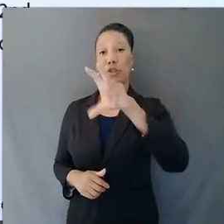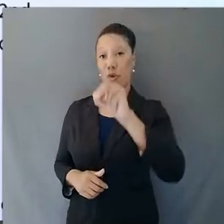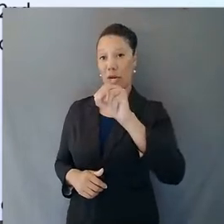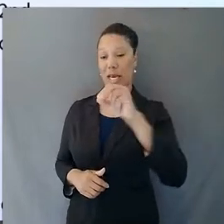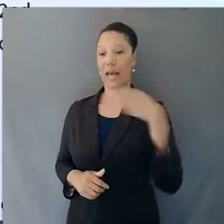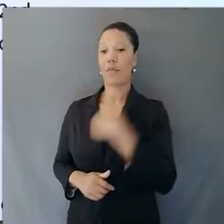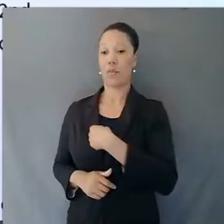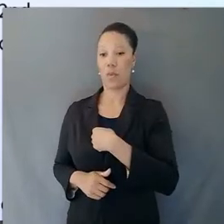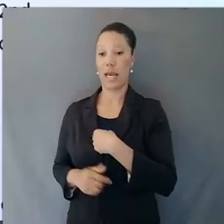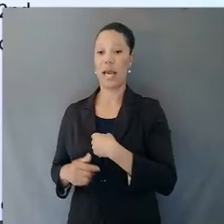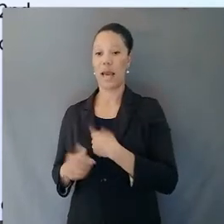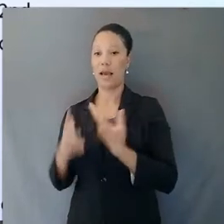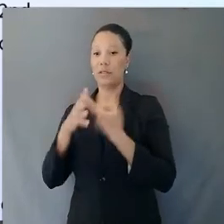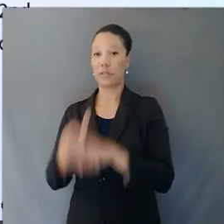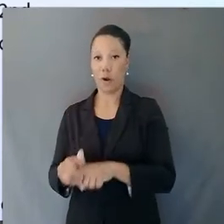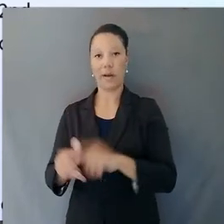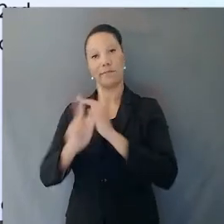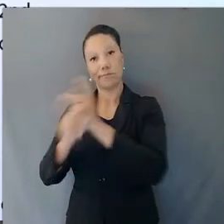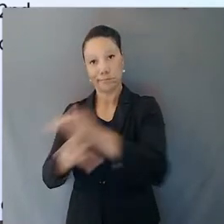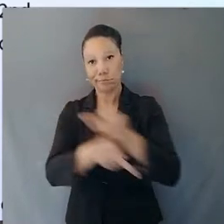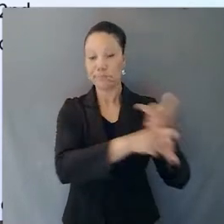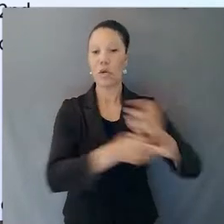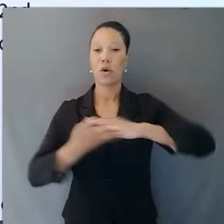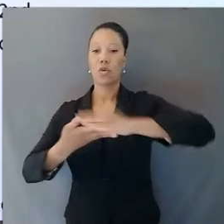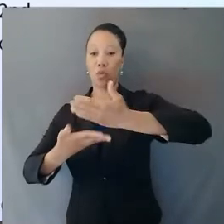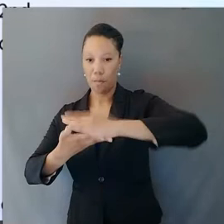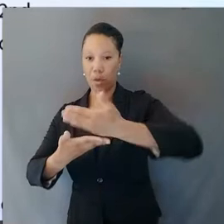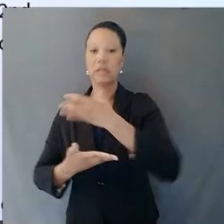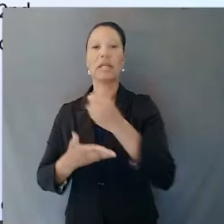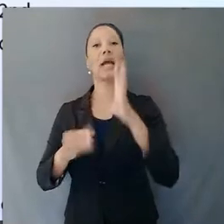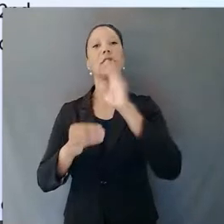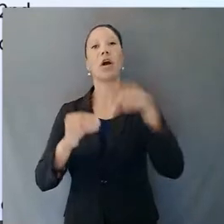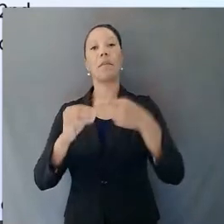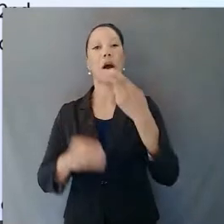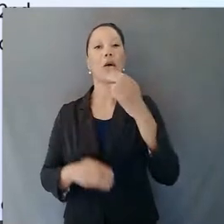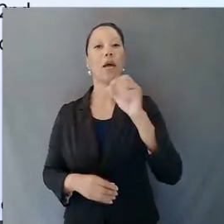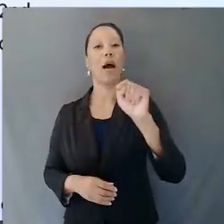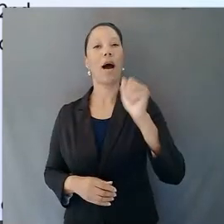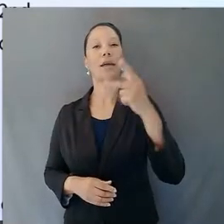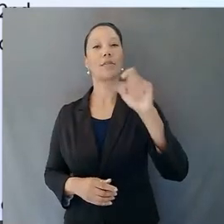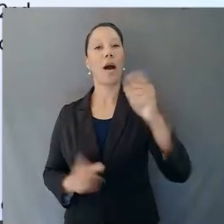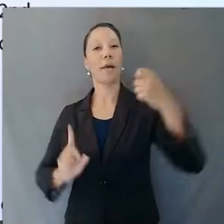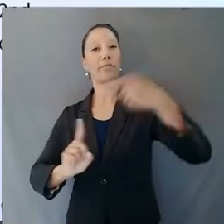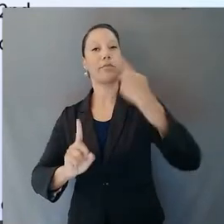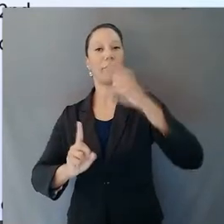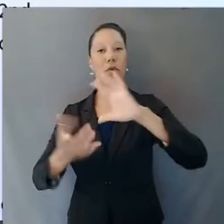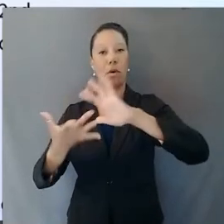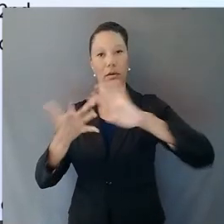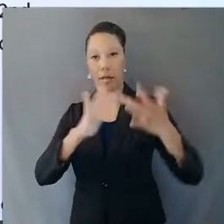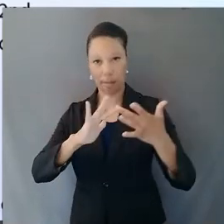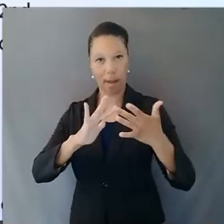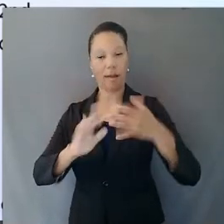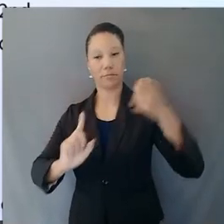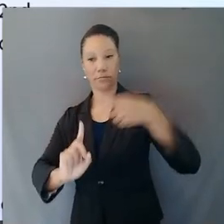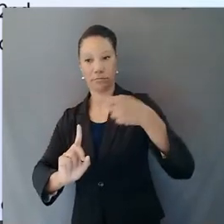getting distributions out, as well as with the hotspot distribution. Then on April 9th, we helped prepare students,